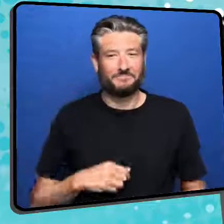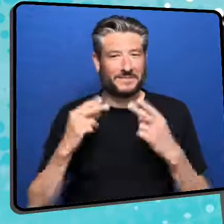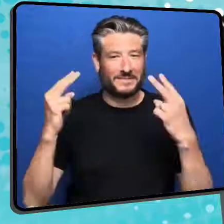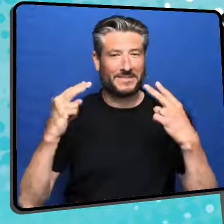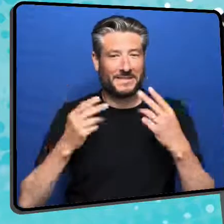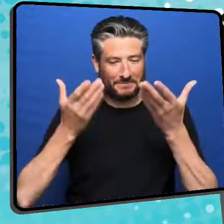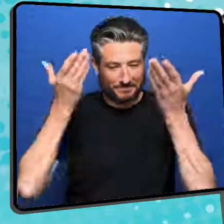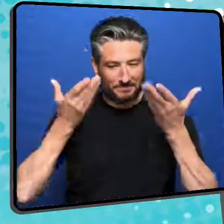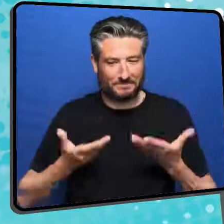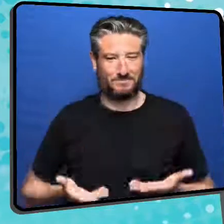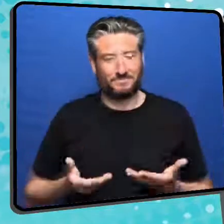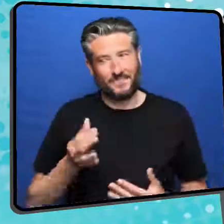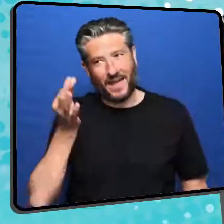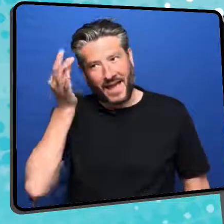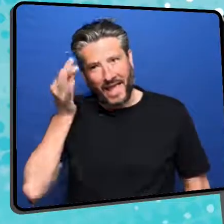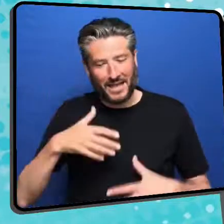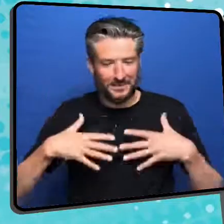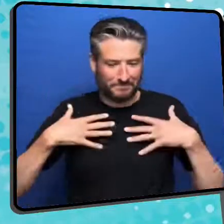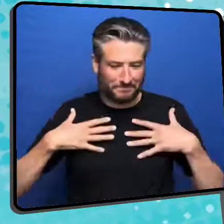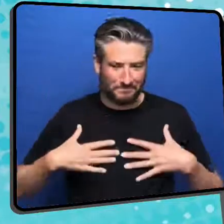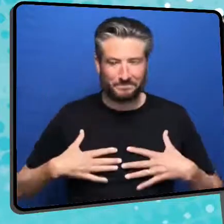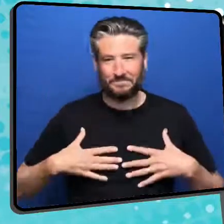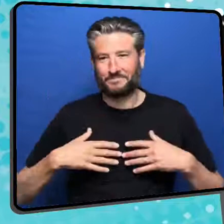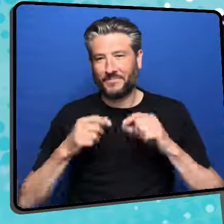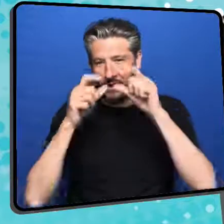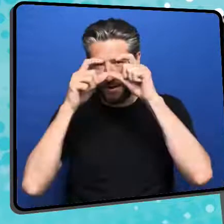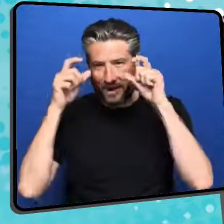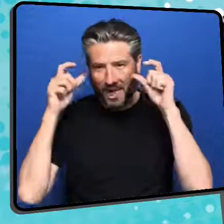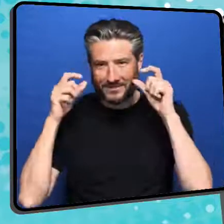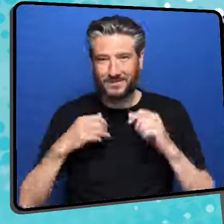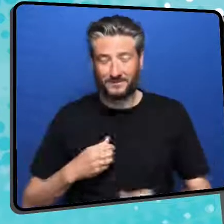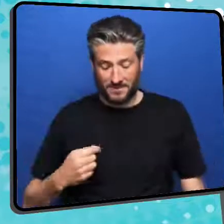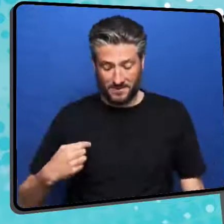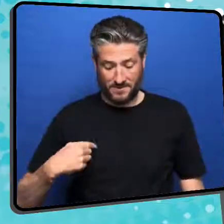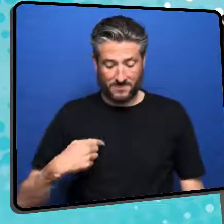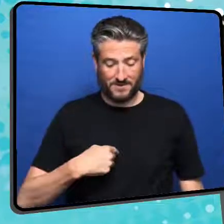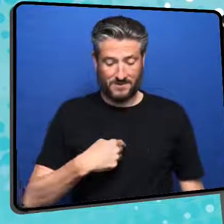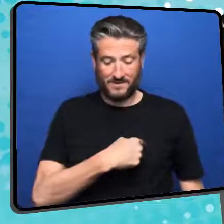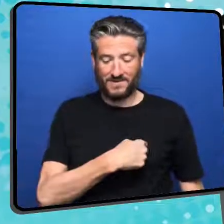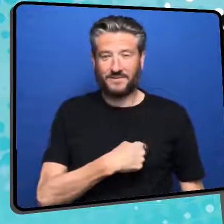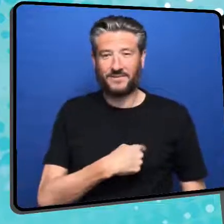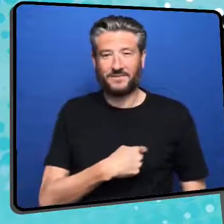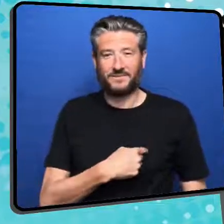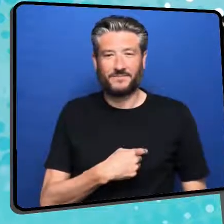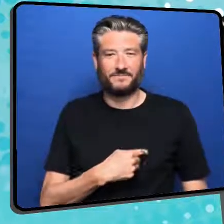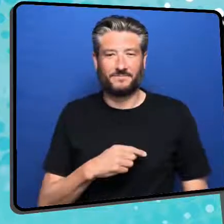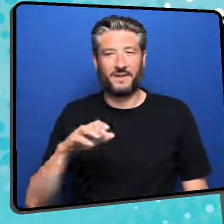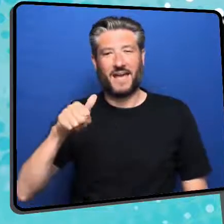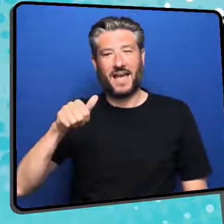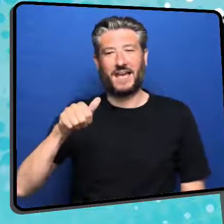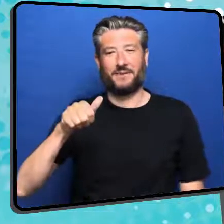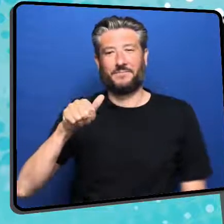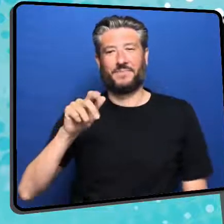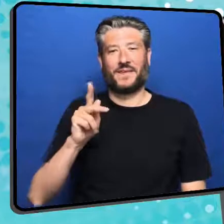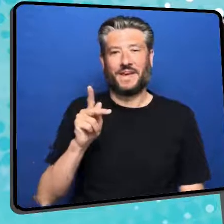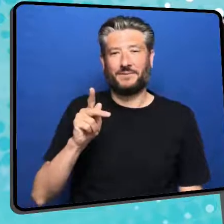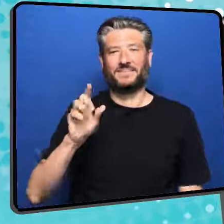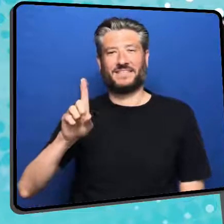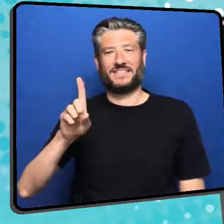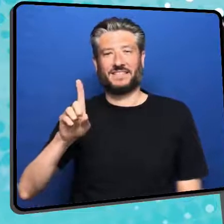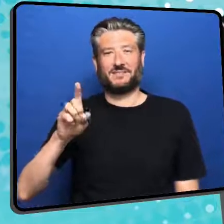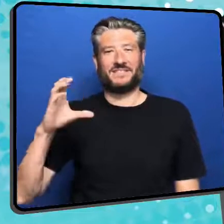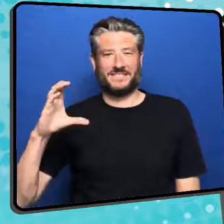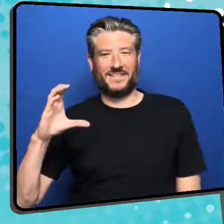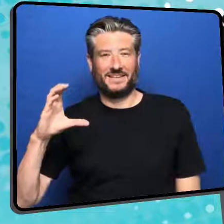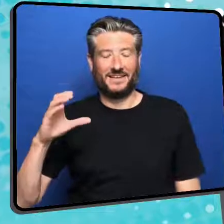dark red shirt with black sleeves with the letters KCDC on it, and that is standing for Kansas City Developer